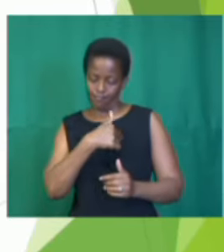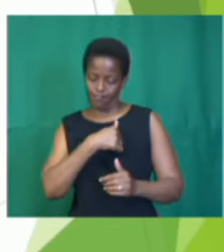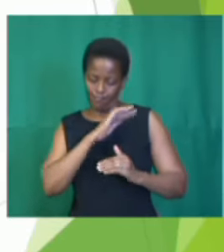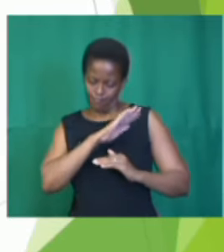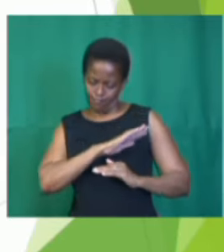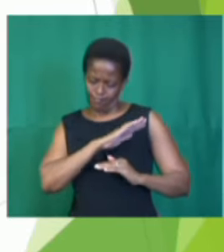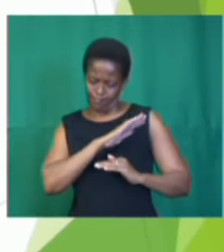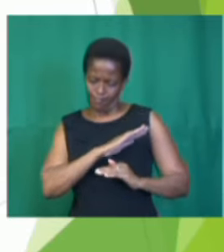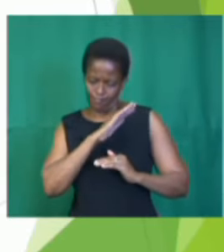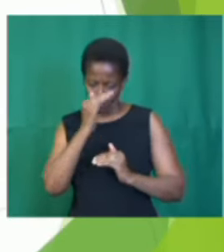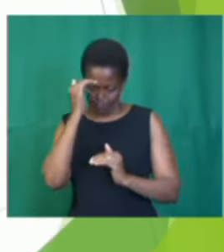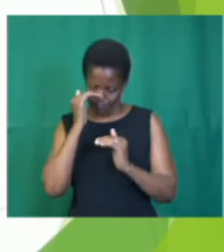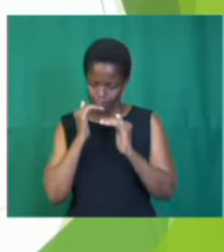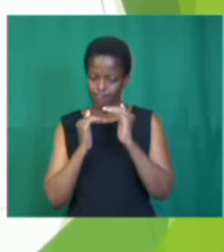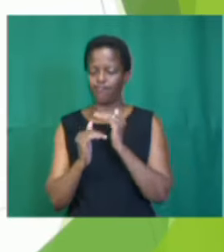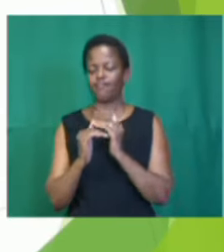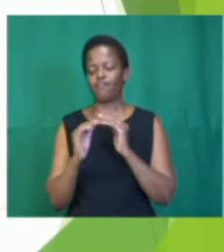peaceful.